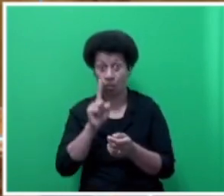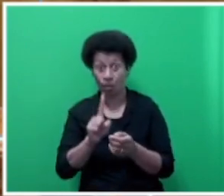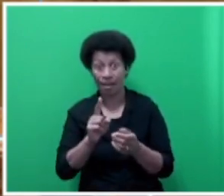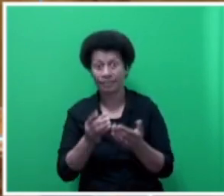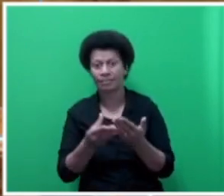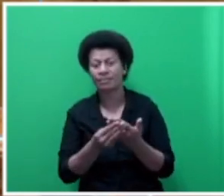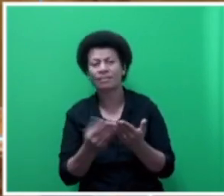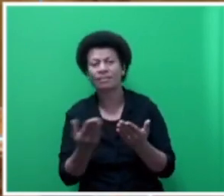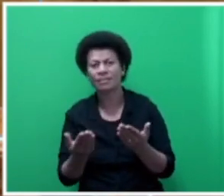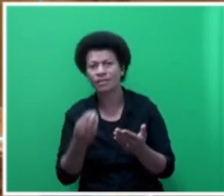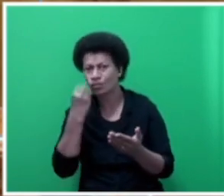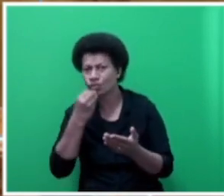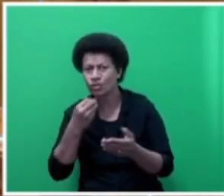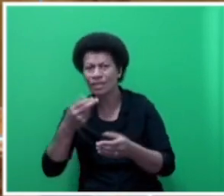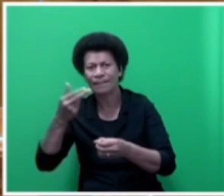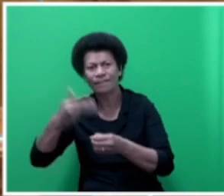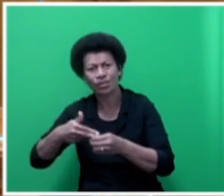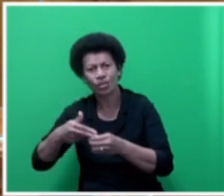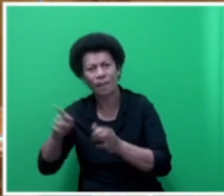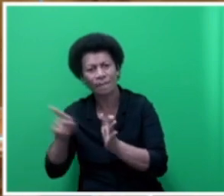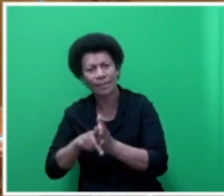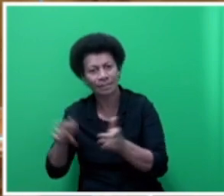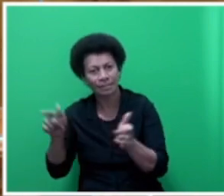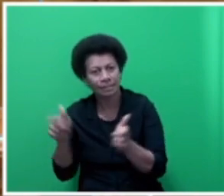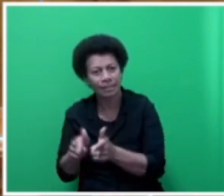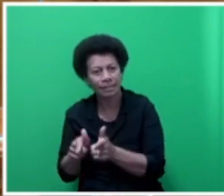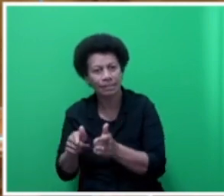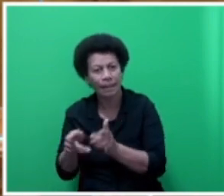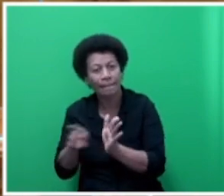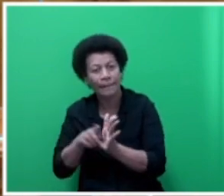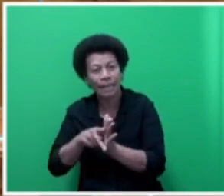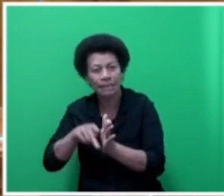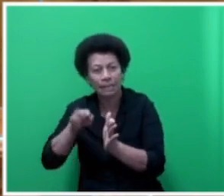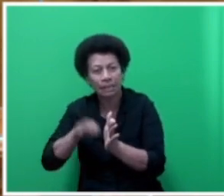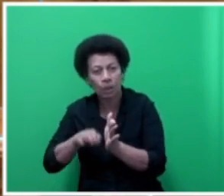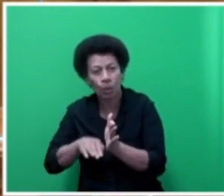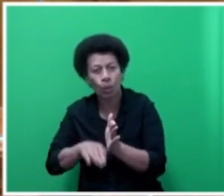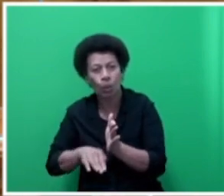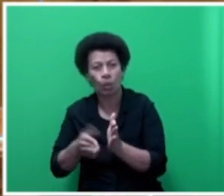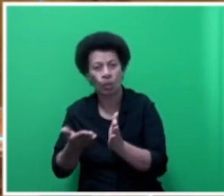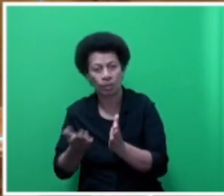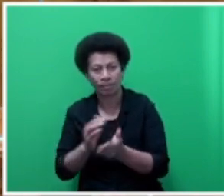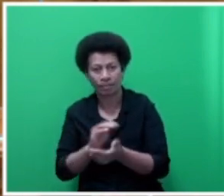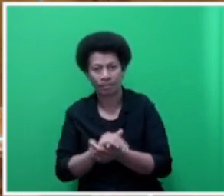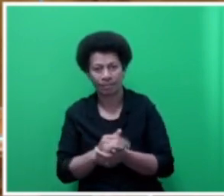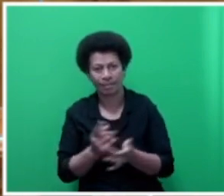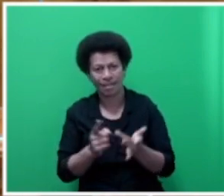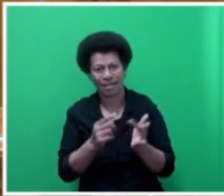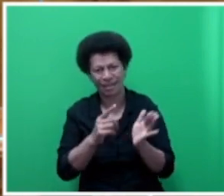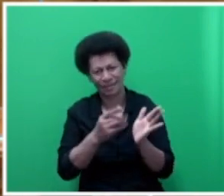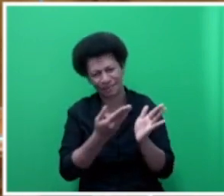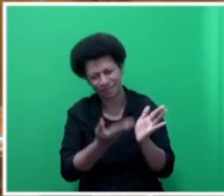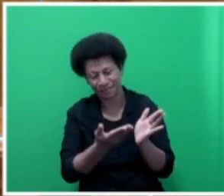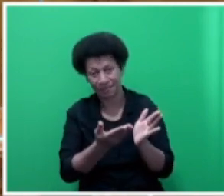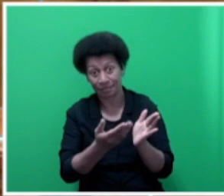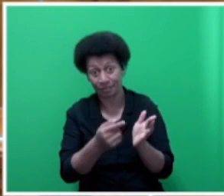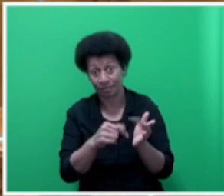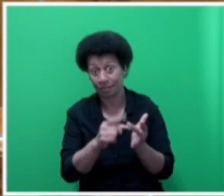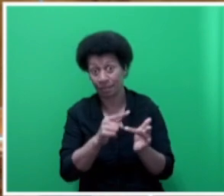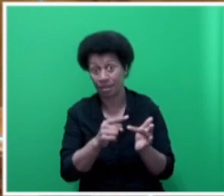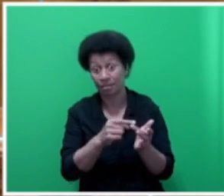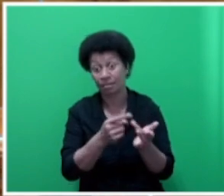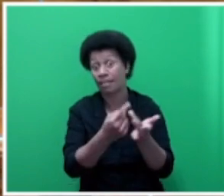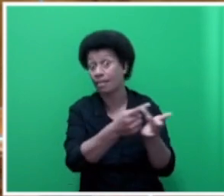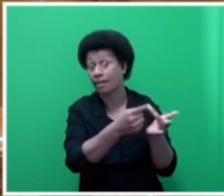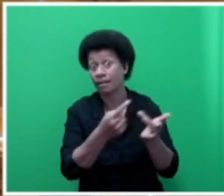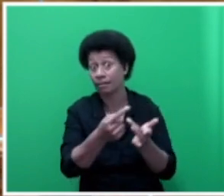and fuel prices are reduced, all other prices, including investment commodity, will increase.